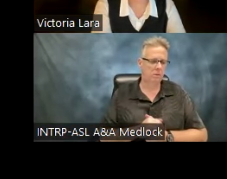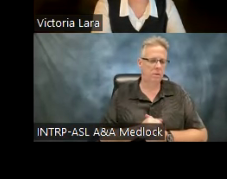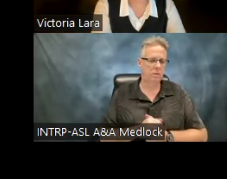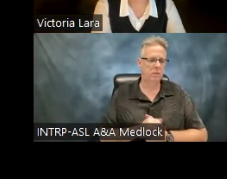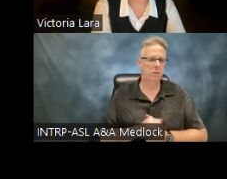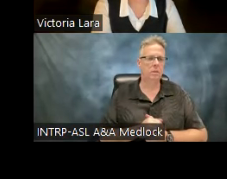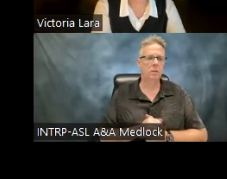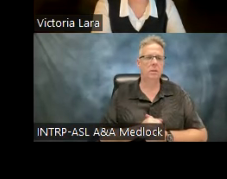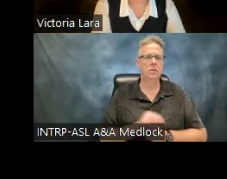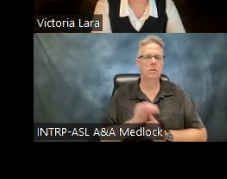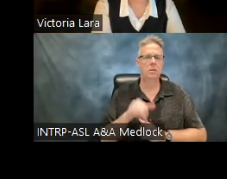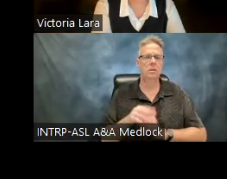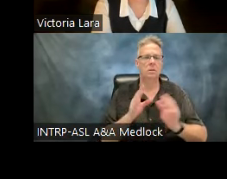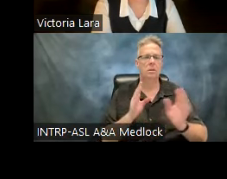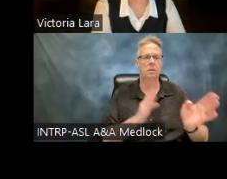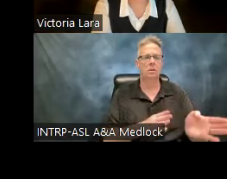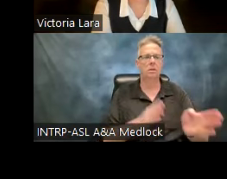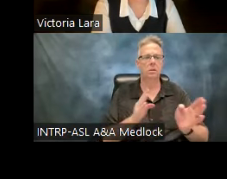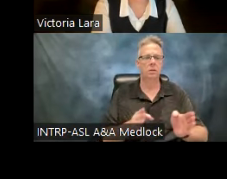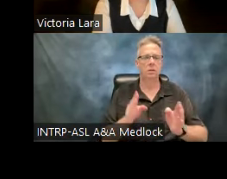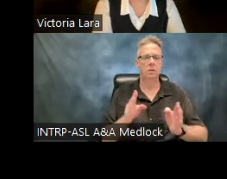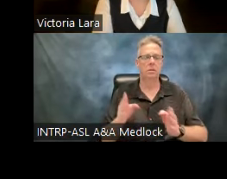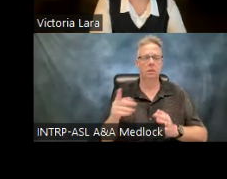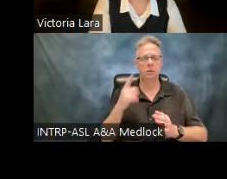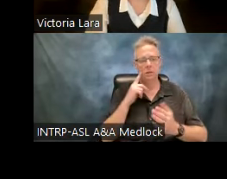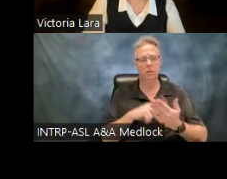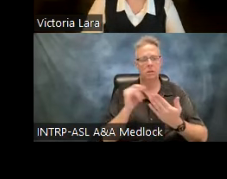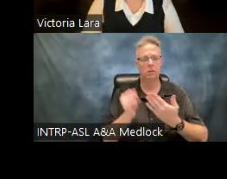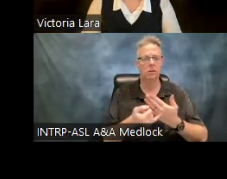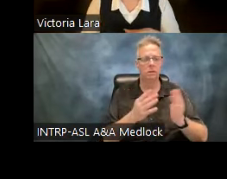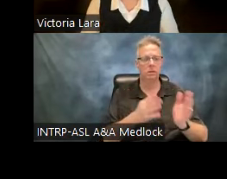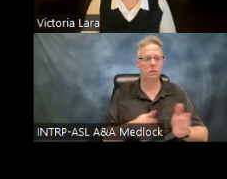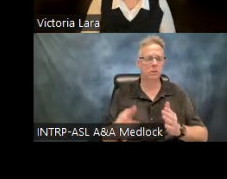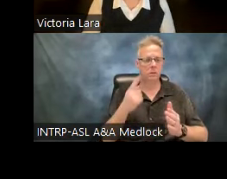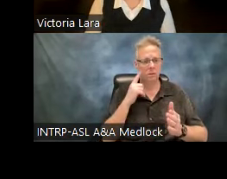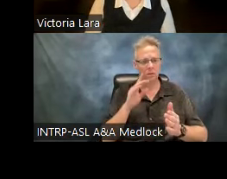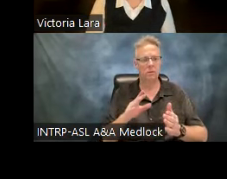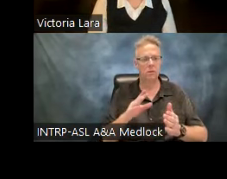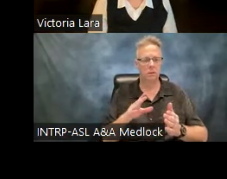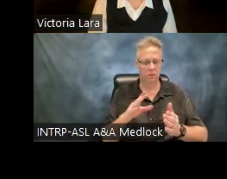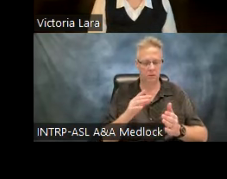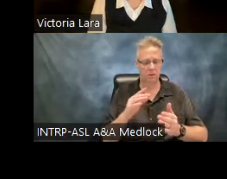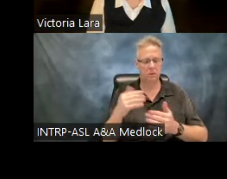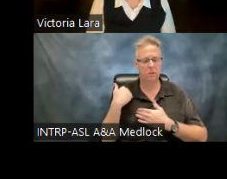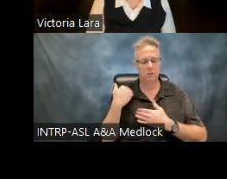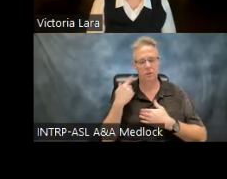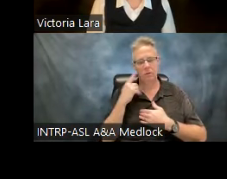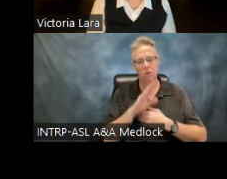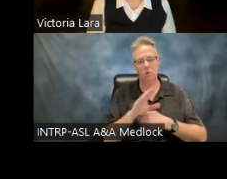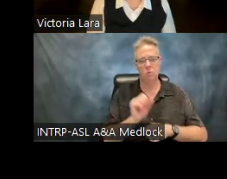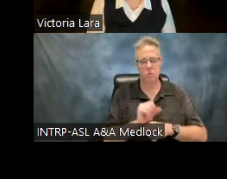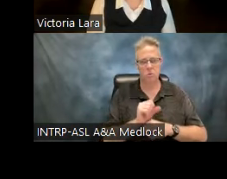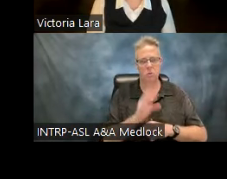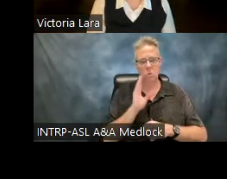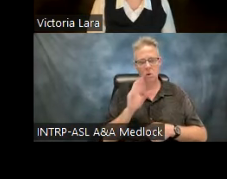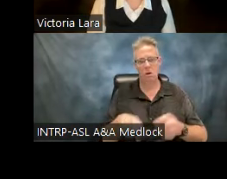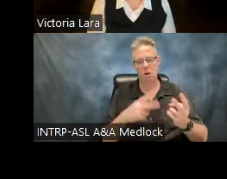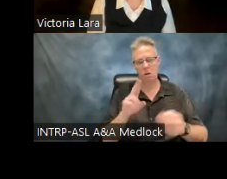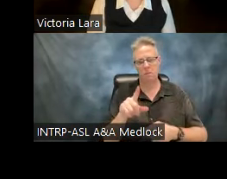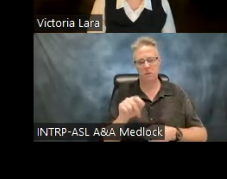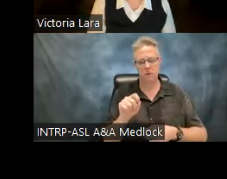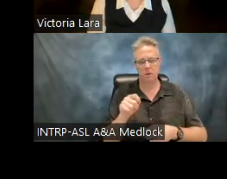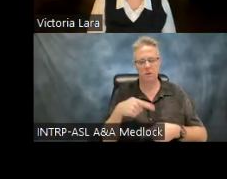And this side is the current project plan for the powers and duties phase of the Police Accountability Commission's work. It will be updated as needed